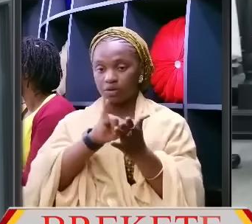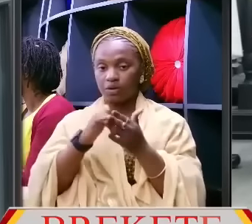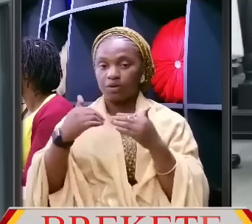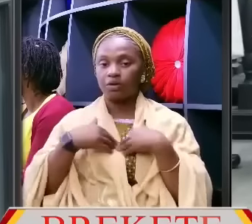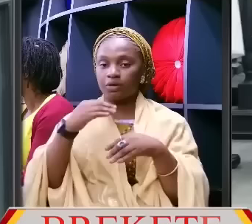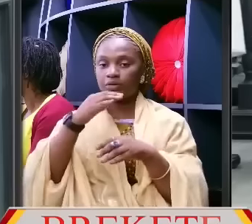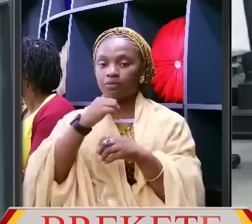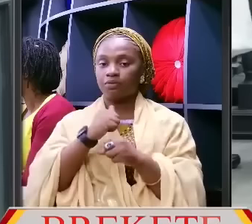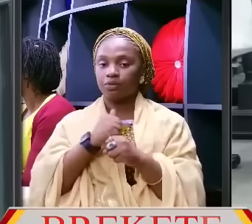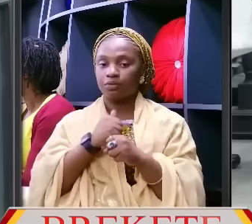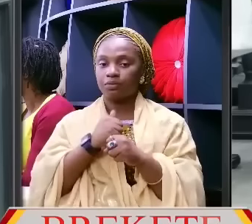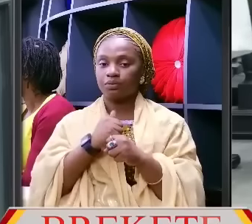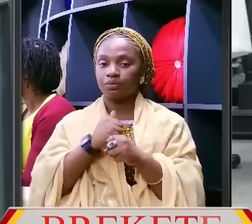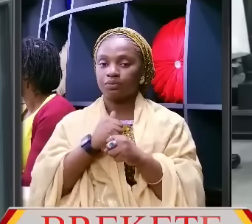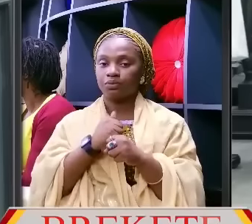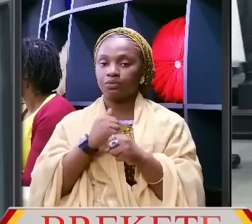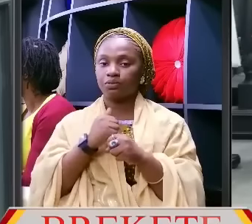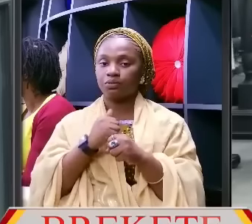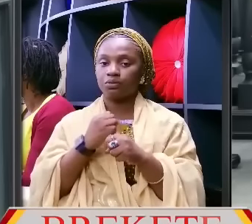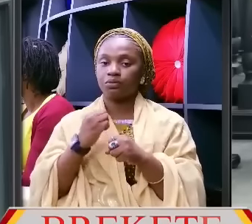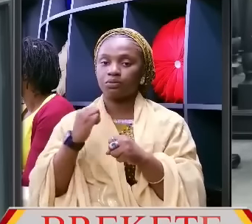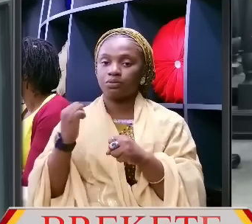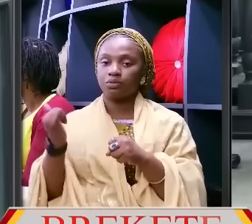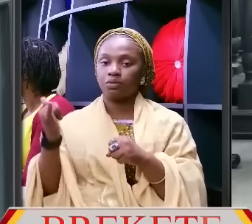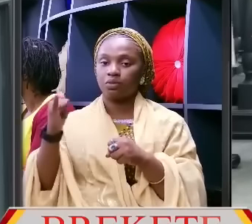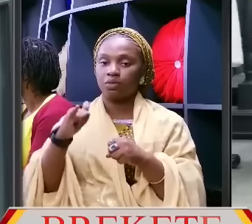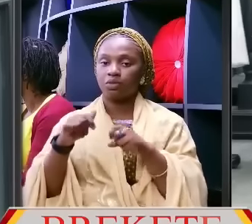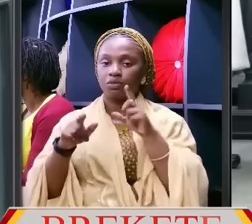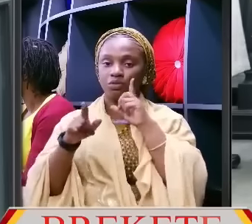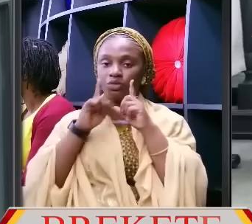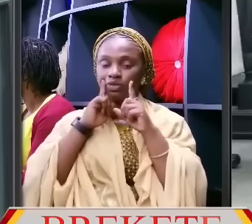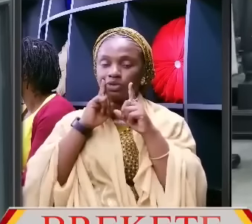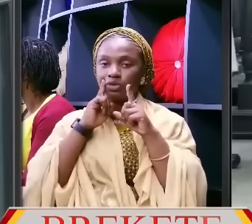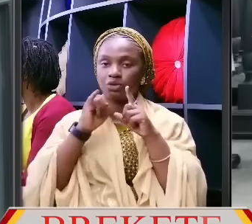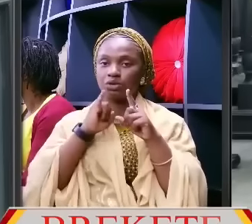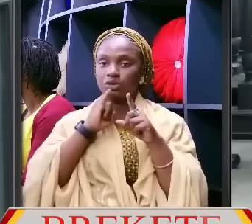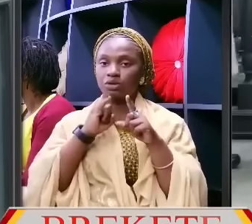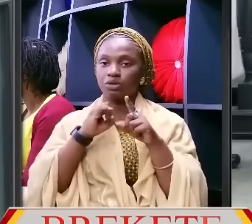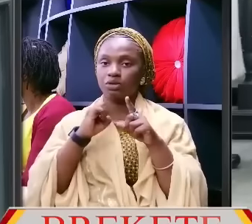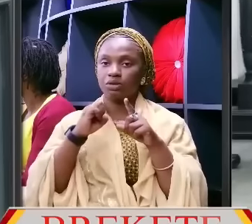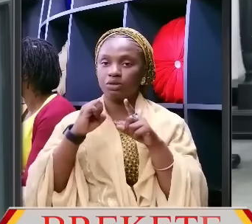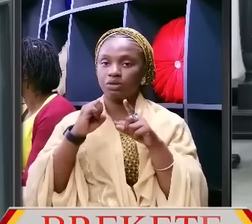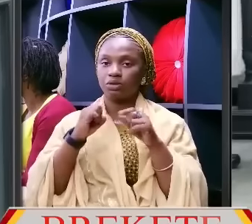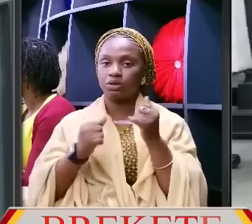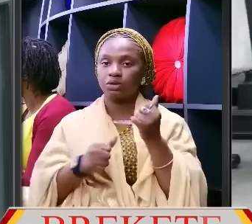her. He say na in senior is your senior brother, ba?